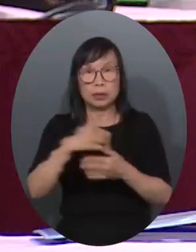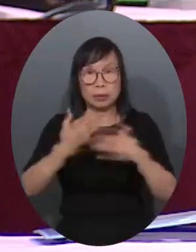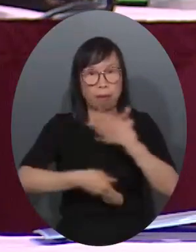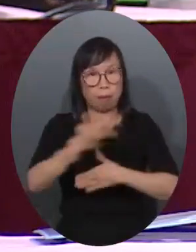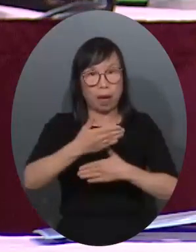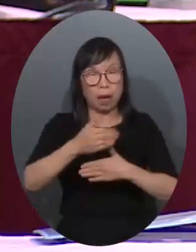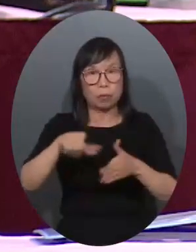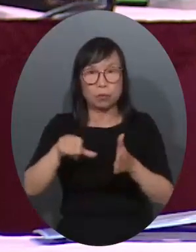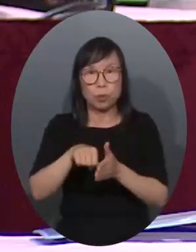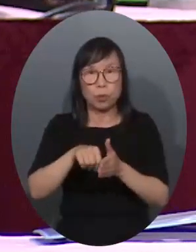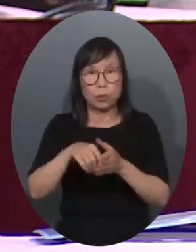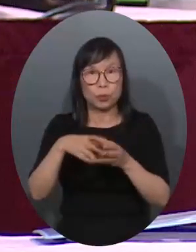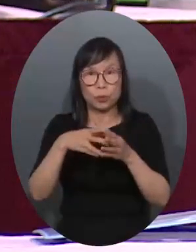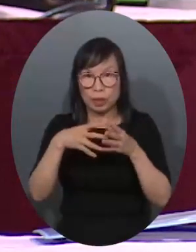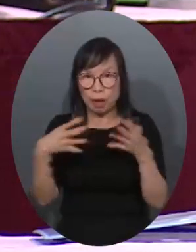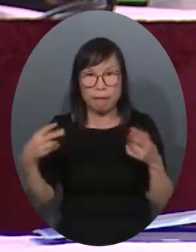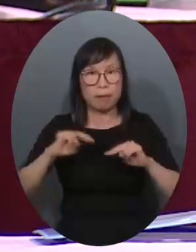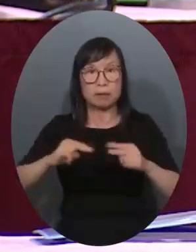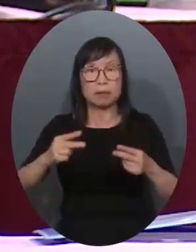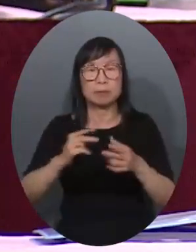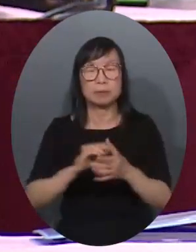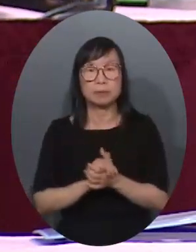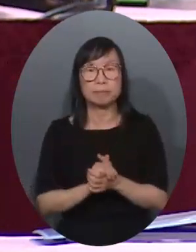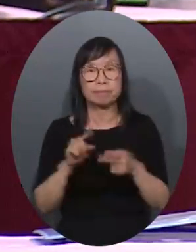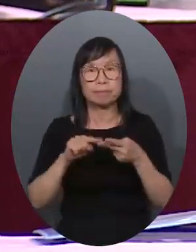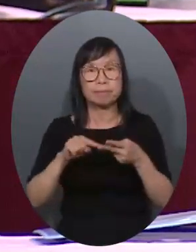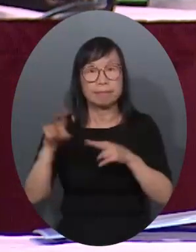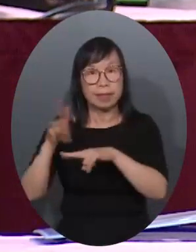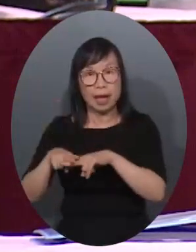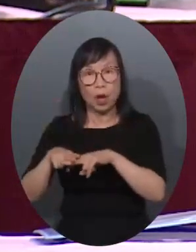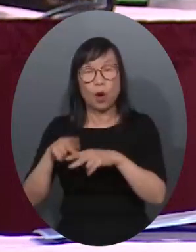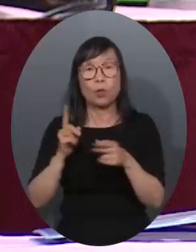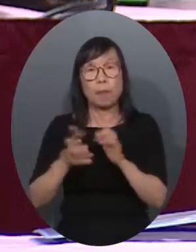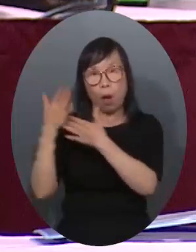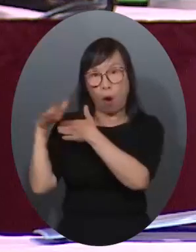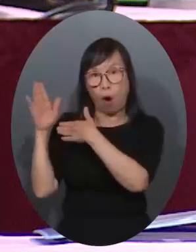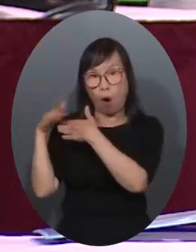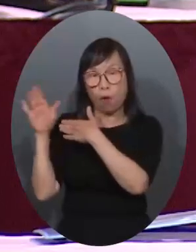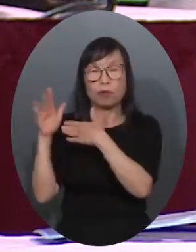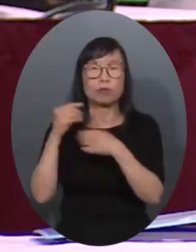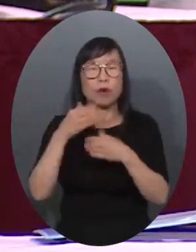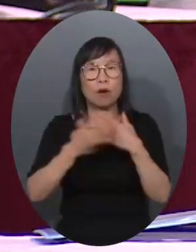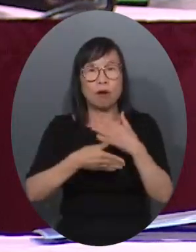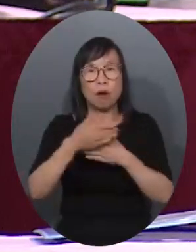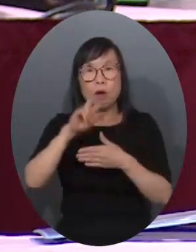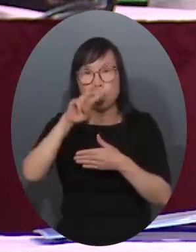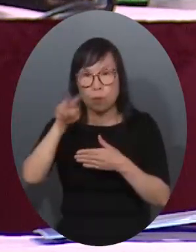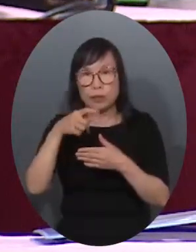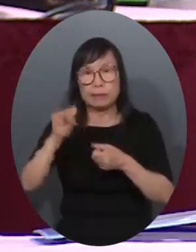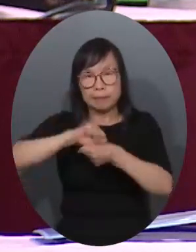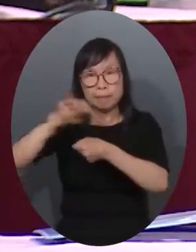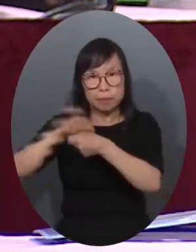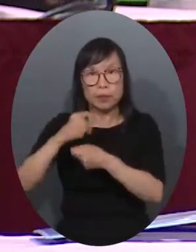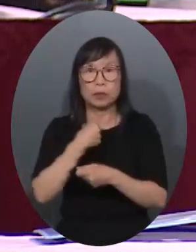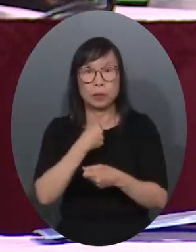steady growth in our mainland of China and international businesses. And thirdly, to develop new growth through